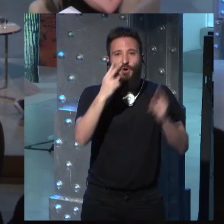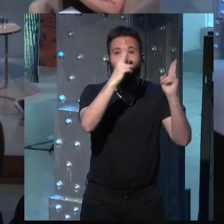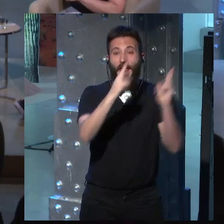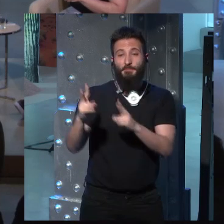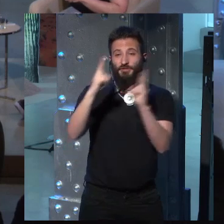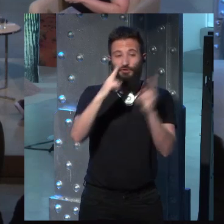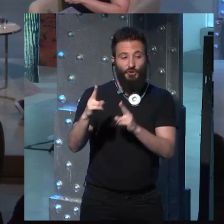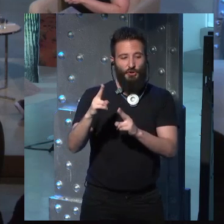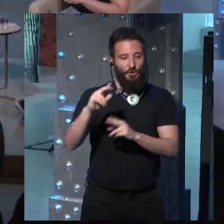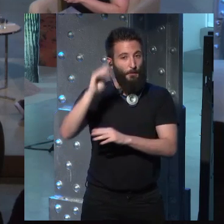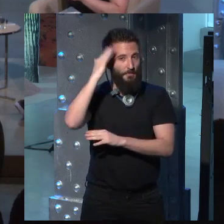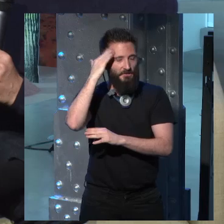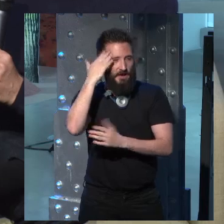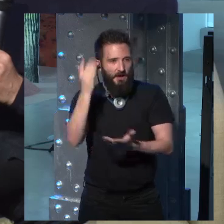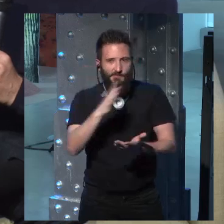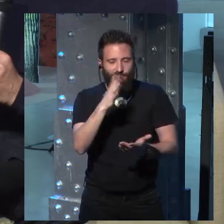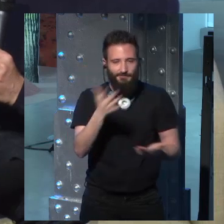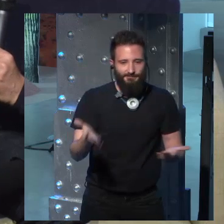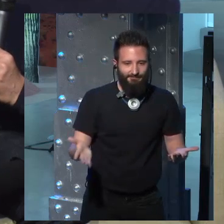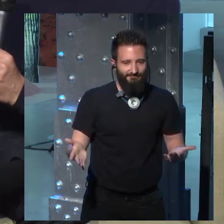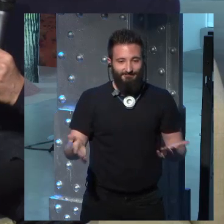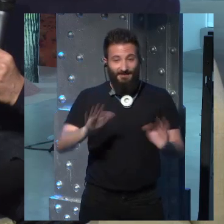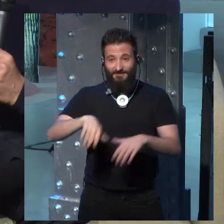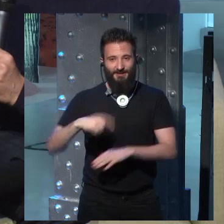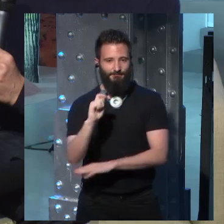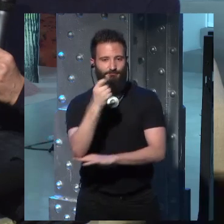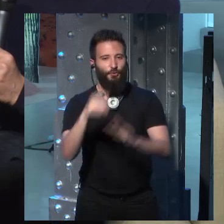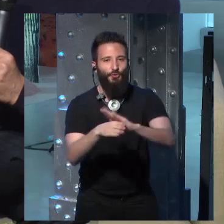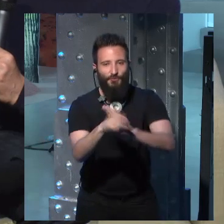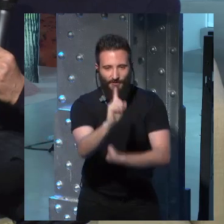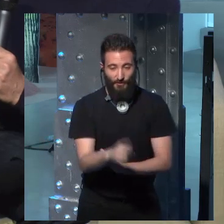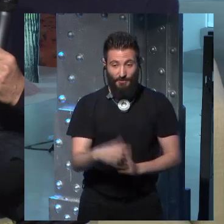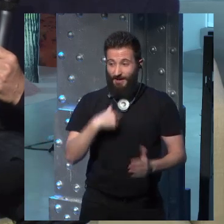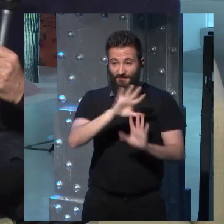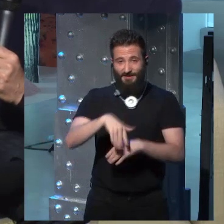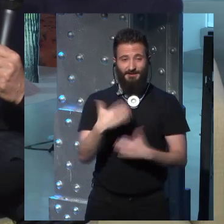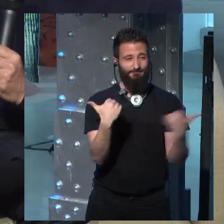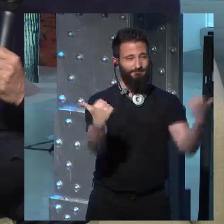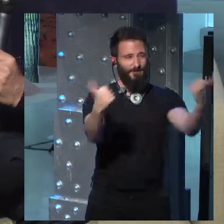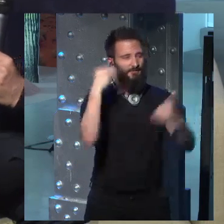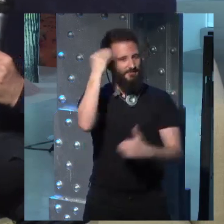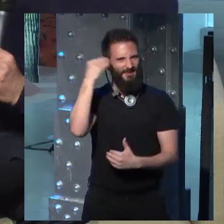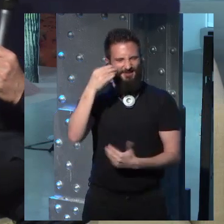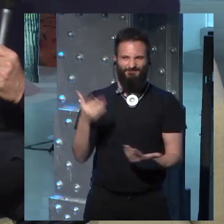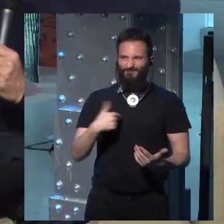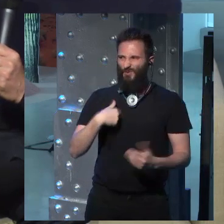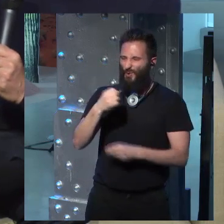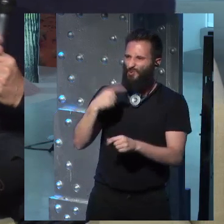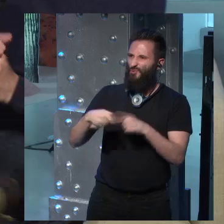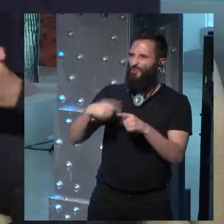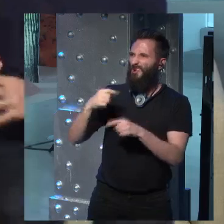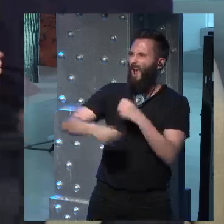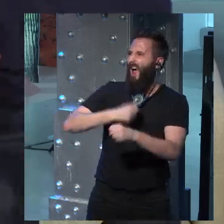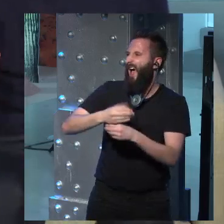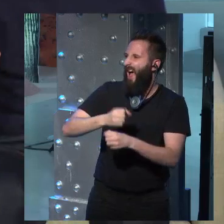you stop even thinking anyone will see what you do. You just care about the thing itself, bringing